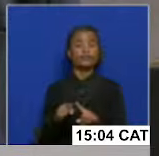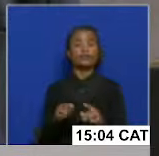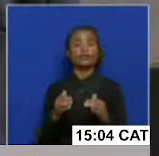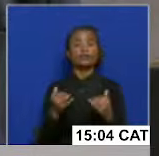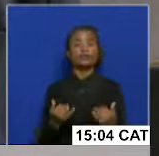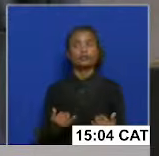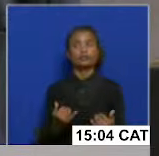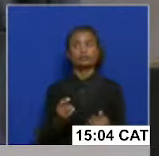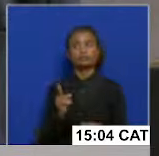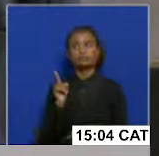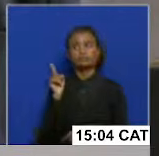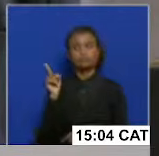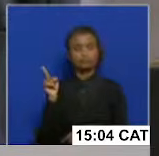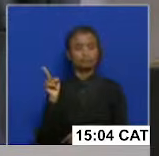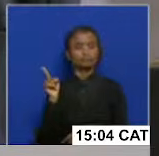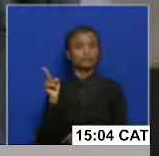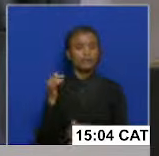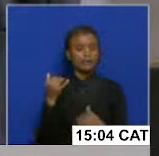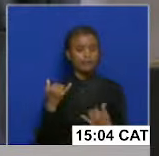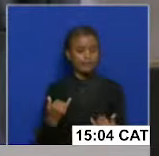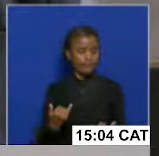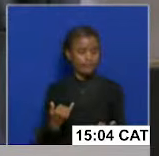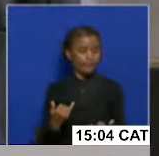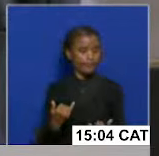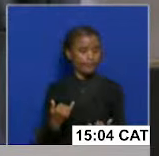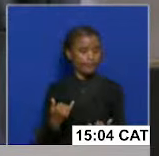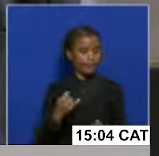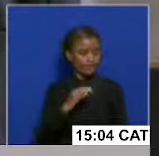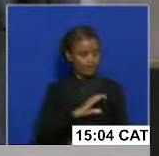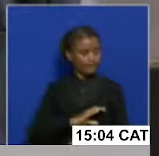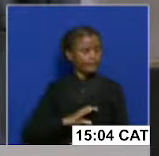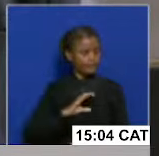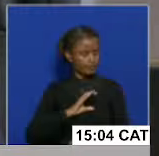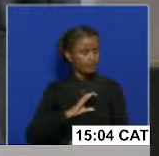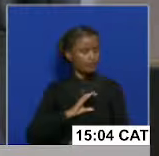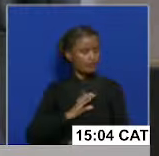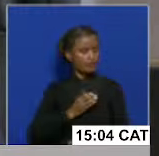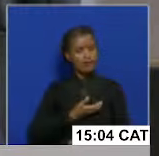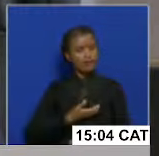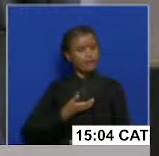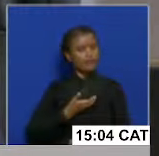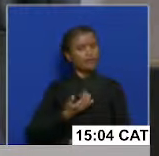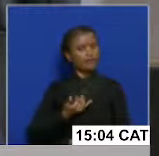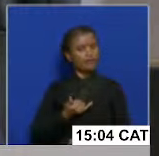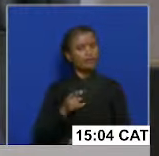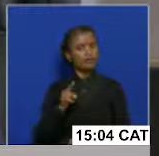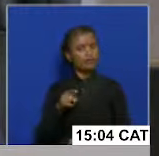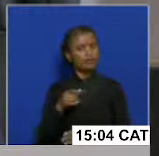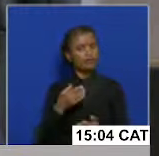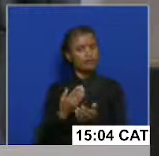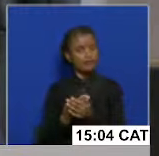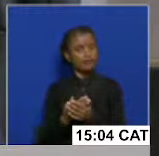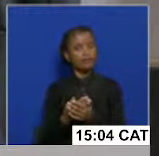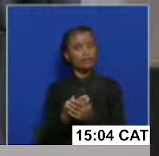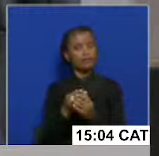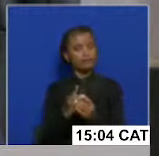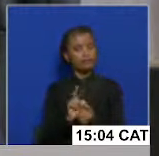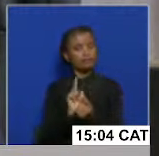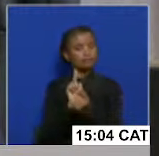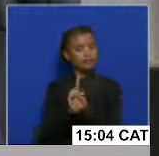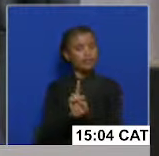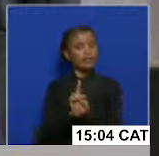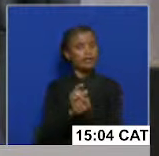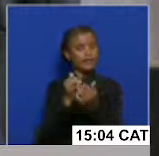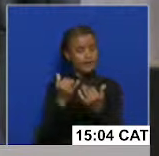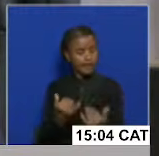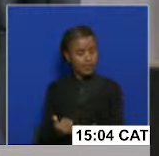the comfort of approaching you in the manner in which he did, which now was about doing something